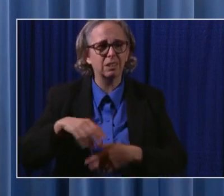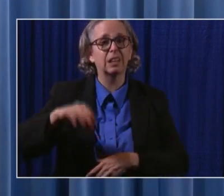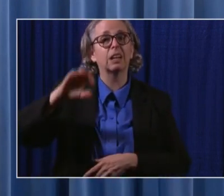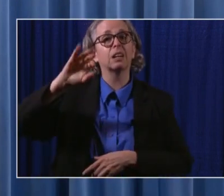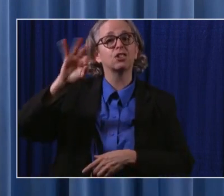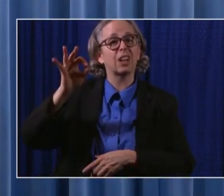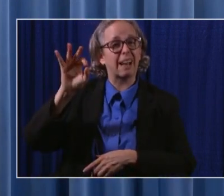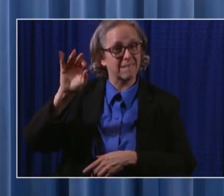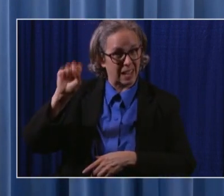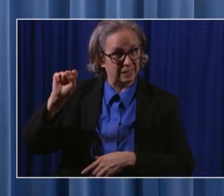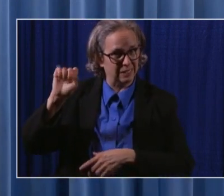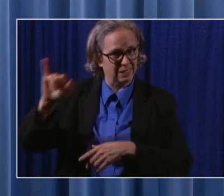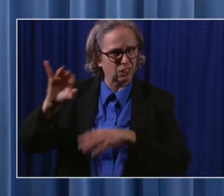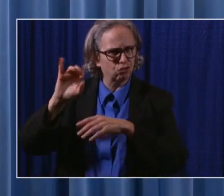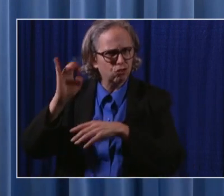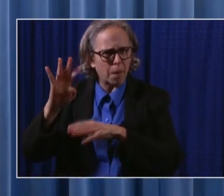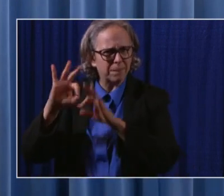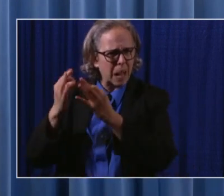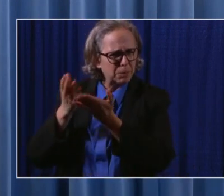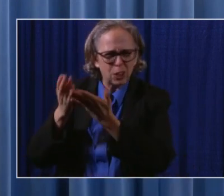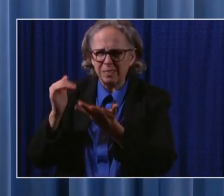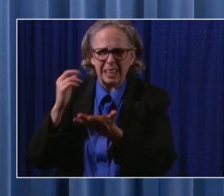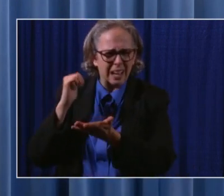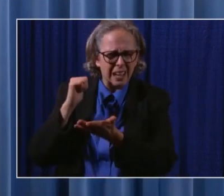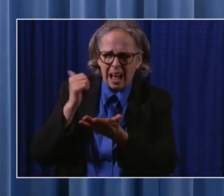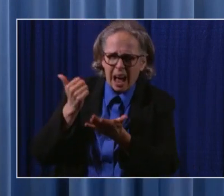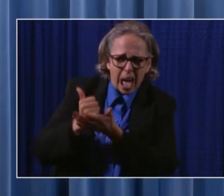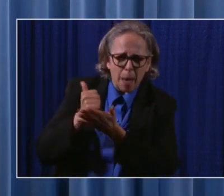those numbers because, frankly, I wanted to see